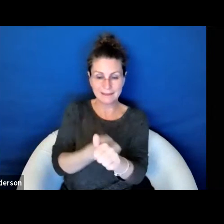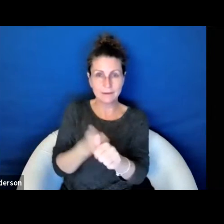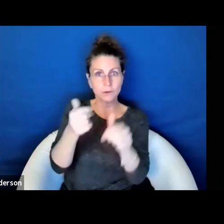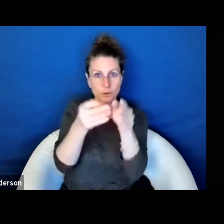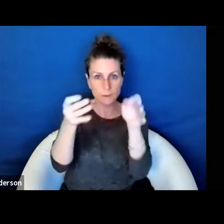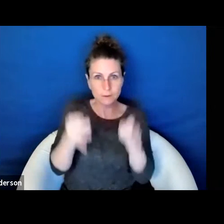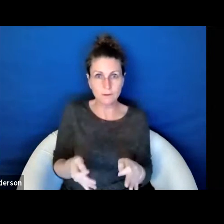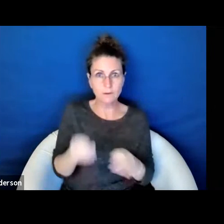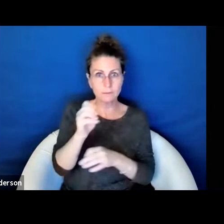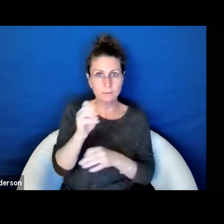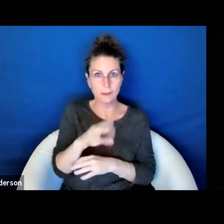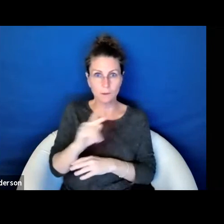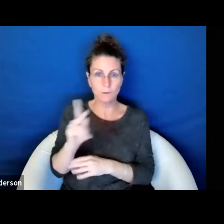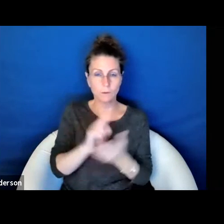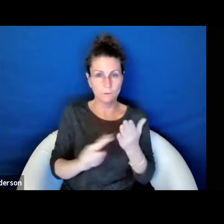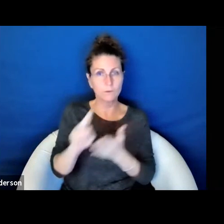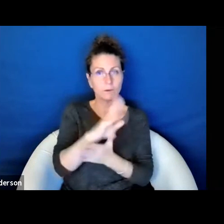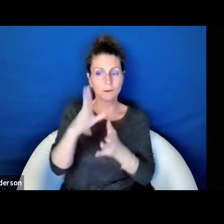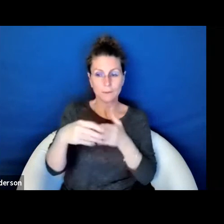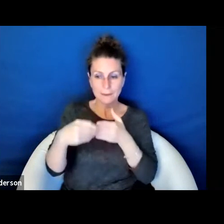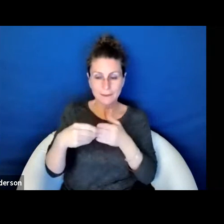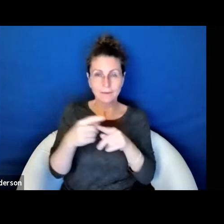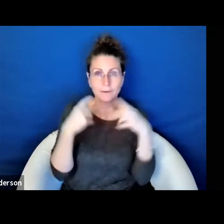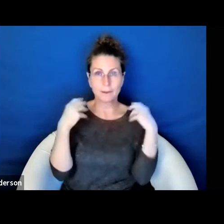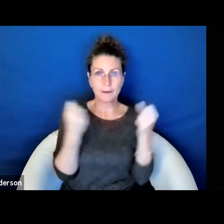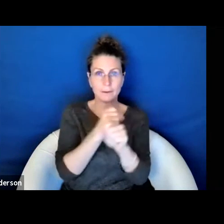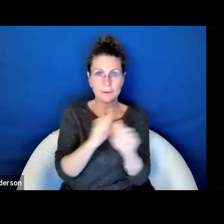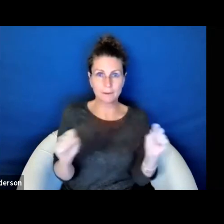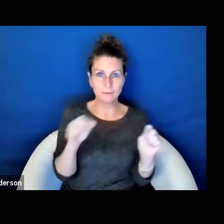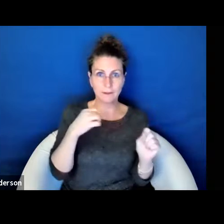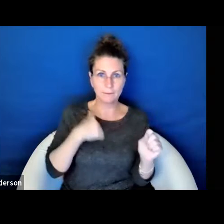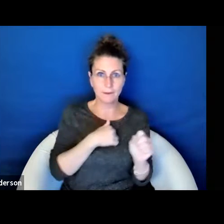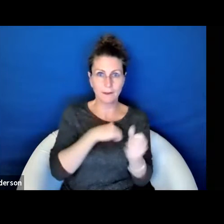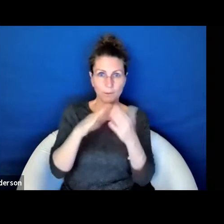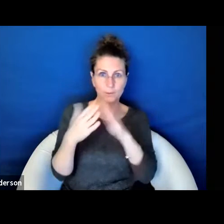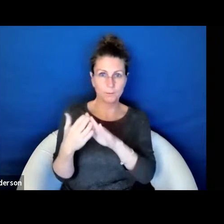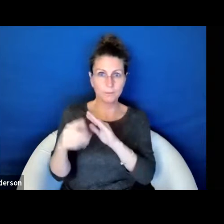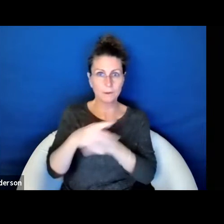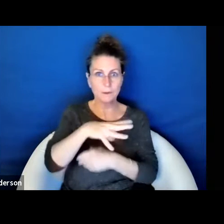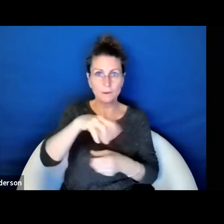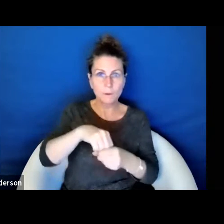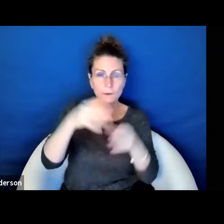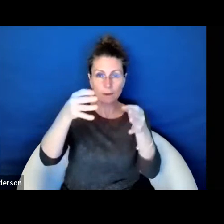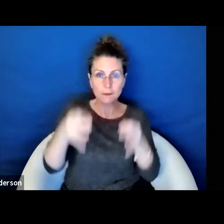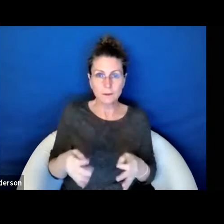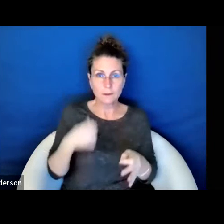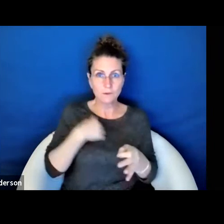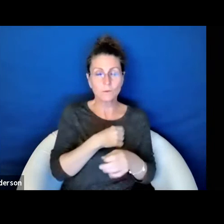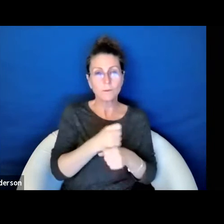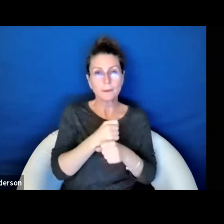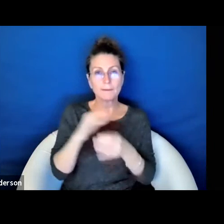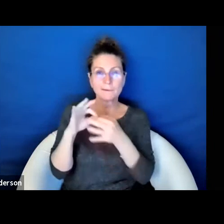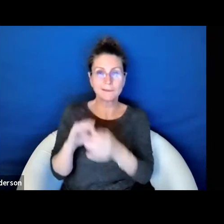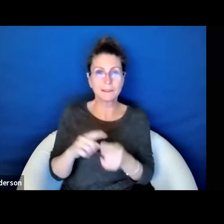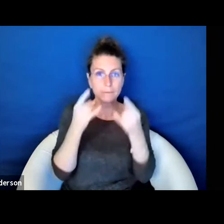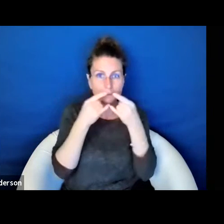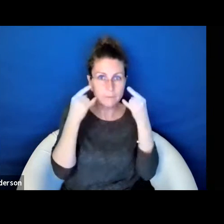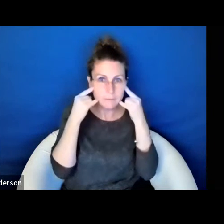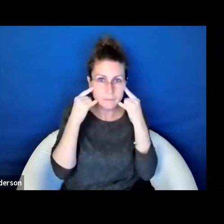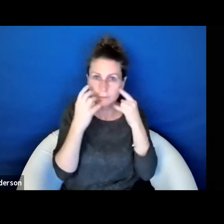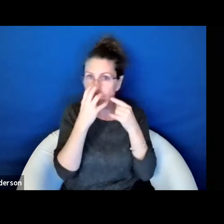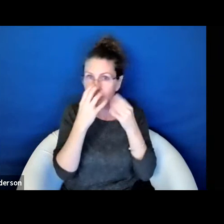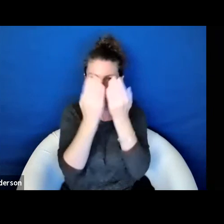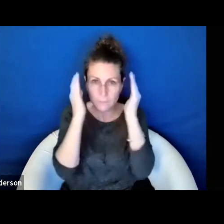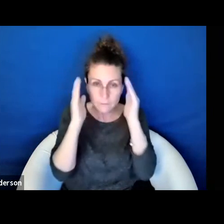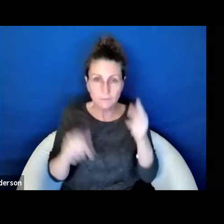been guided by the health and safety of our community. This includes decisions that we've made about face coverings,